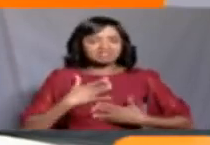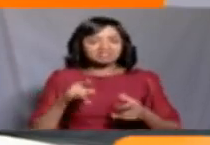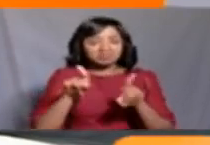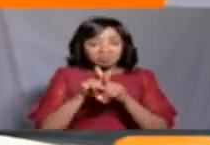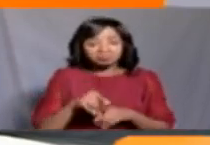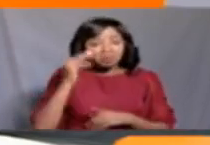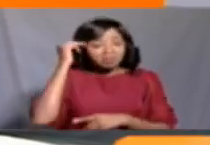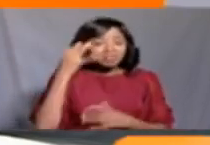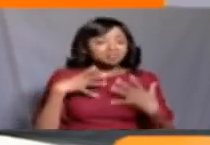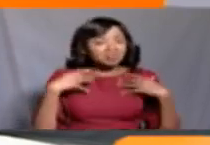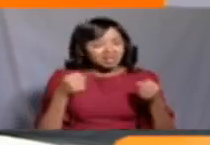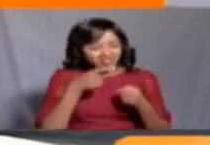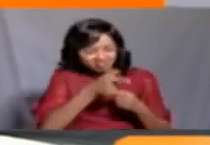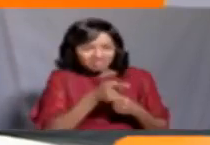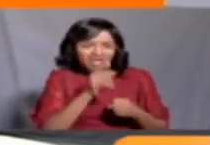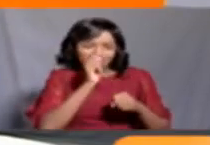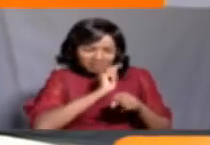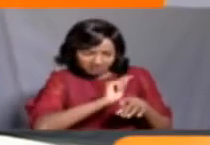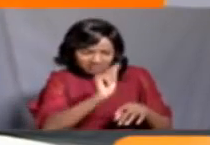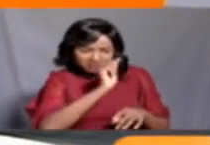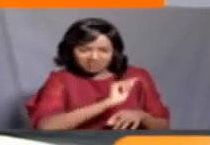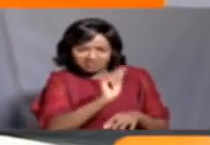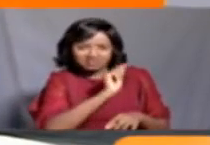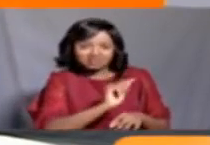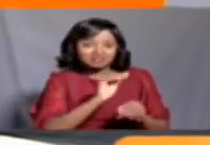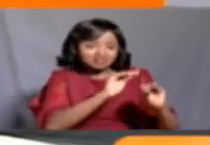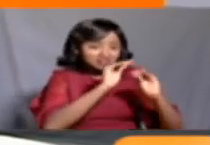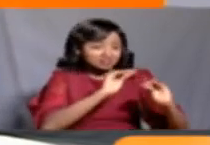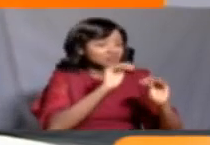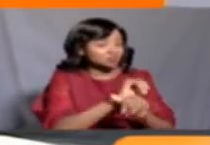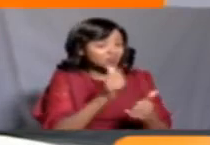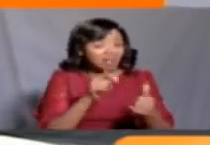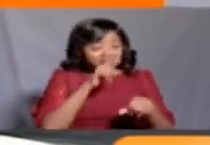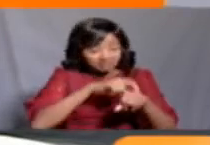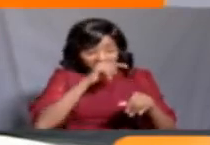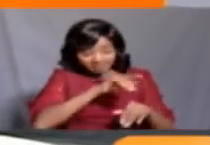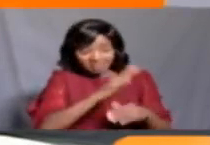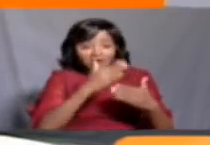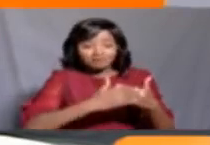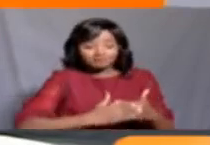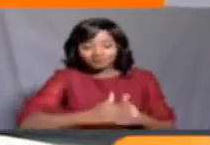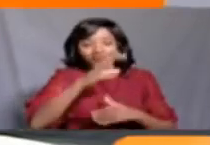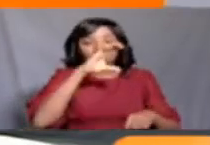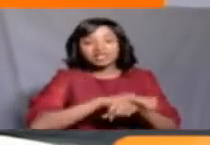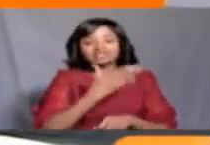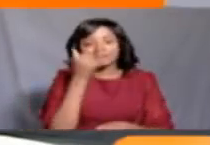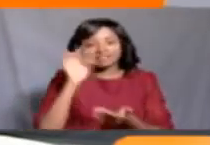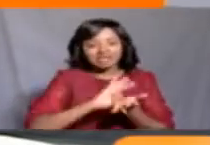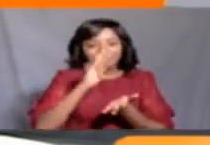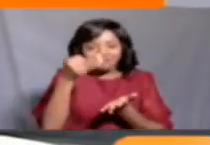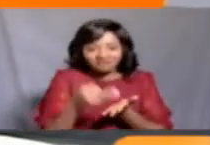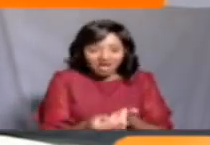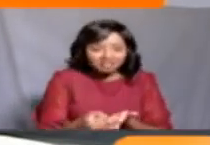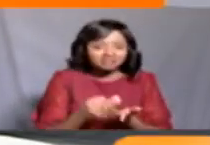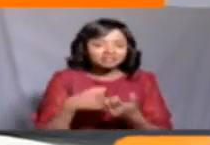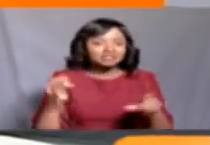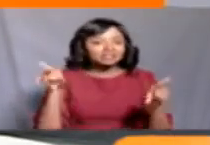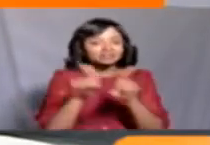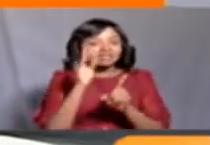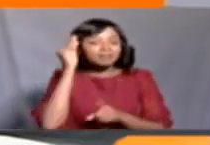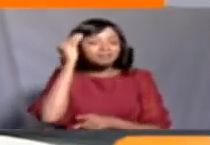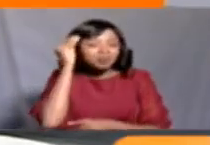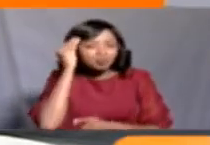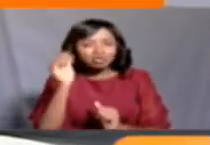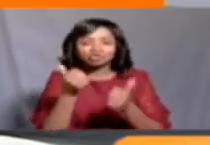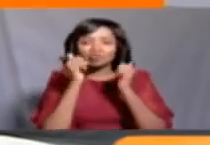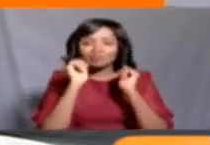become a key, a cornerstone of our agenda. And therefore, if we do it like that, we'll have better funding for it in terms of education. We're going to have people graduating